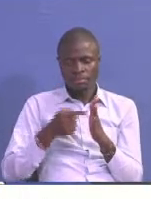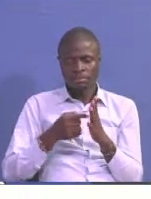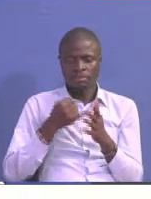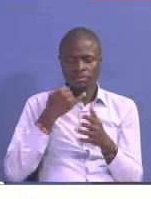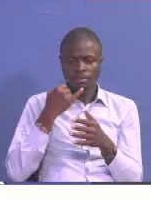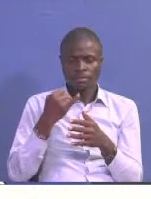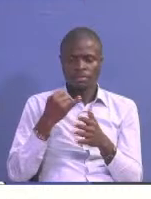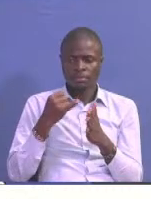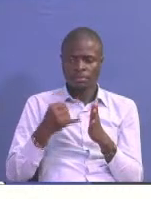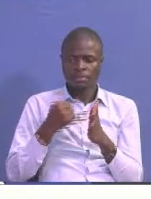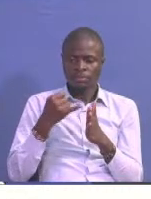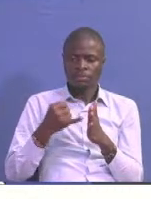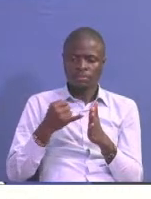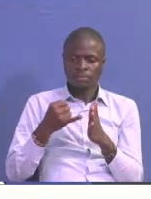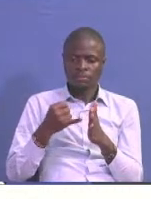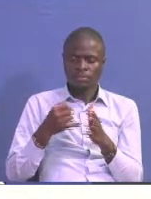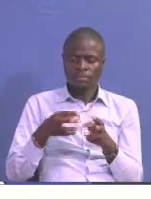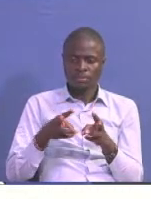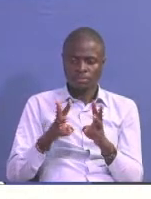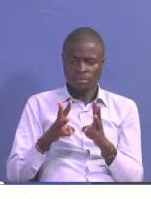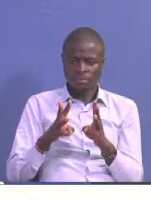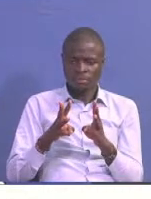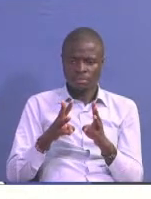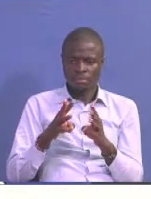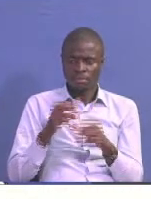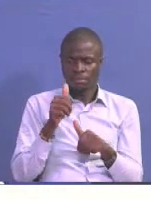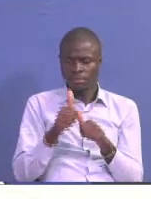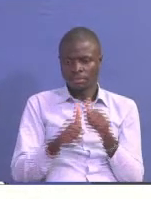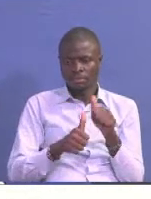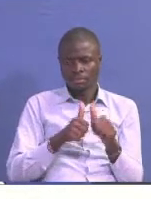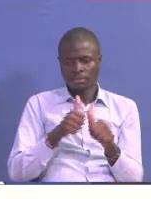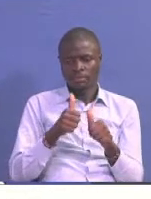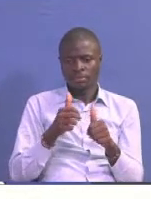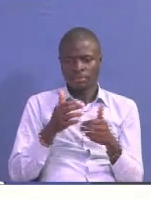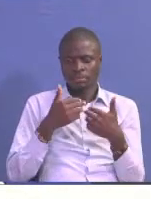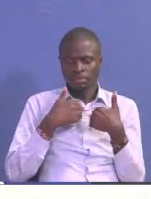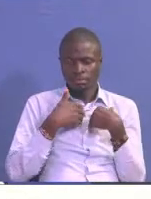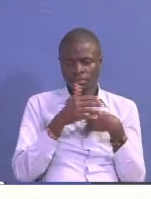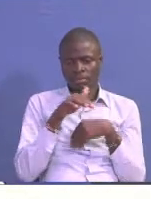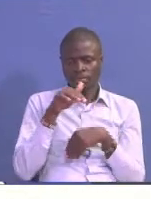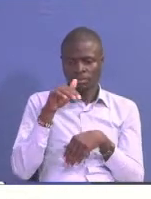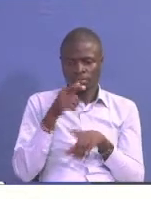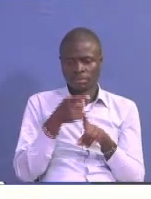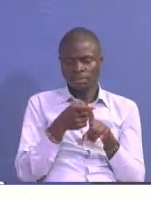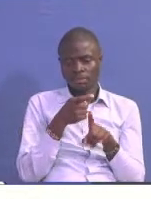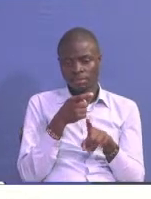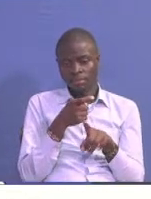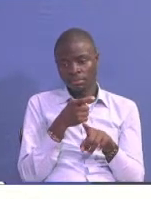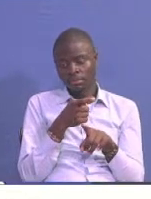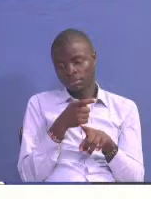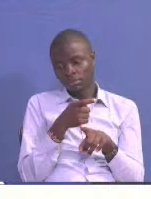an industrialization strategy, which I think we have borrowed